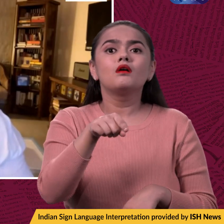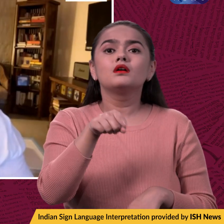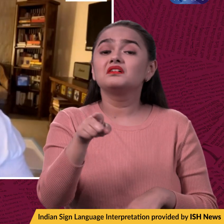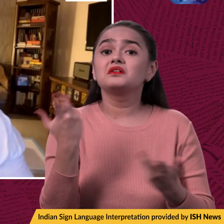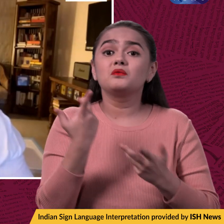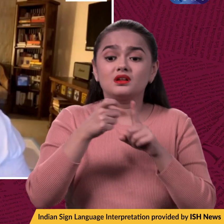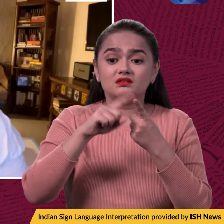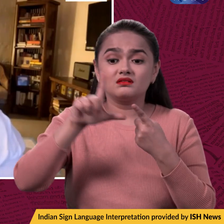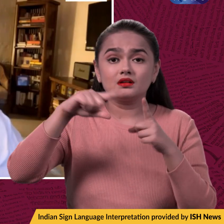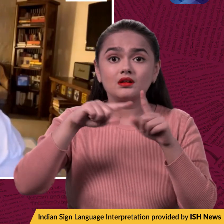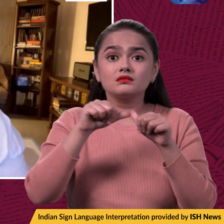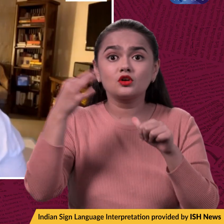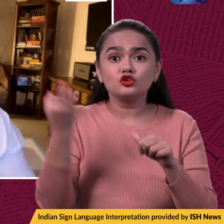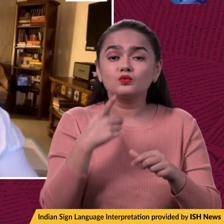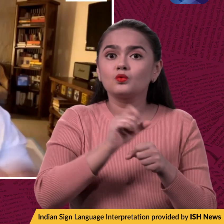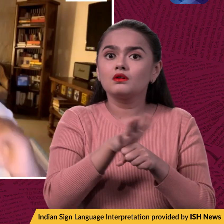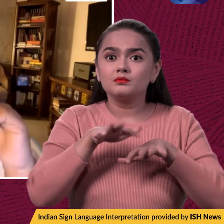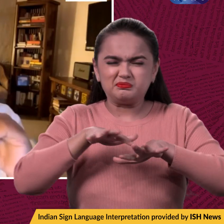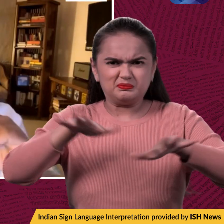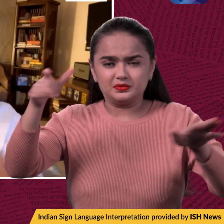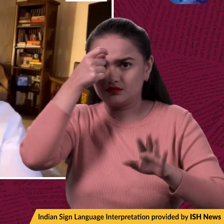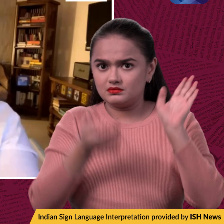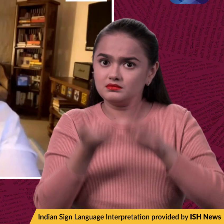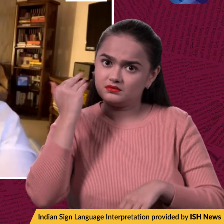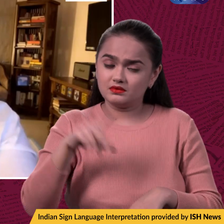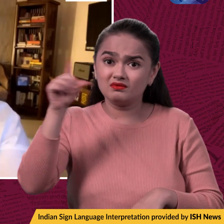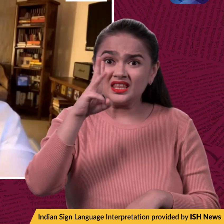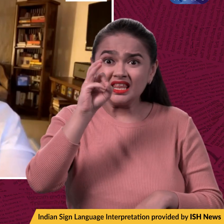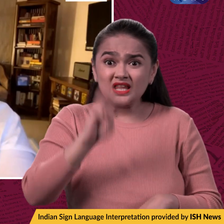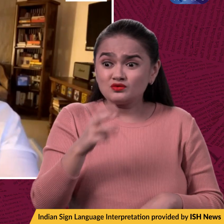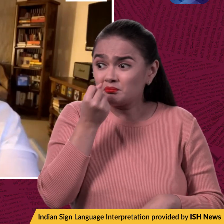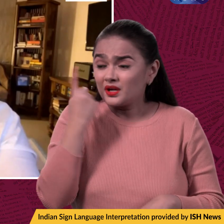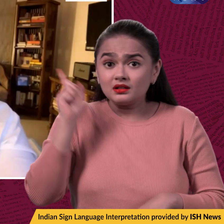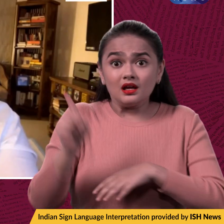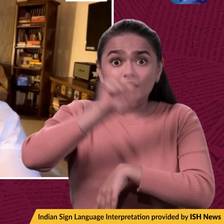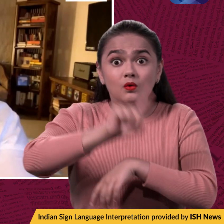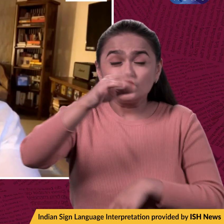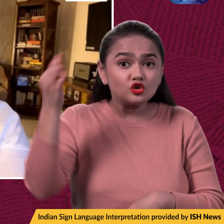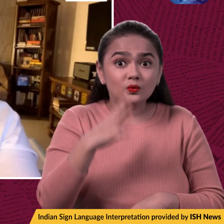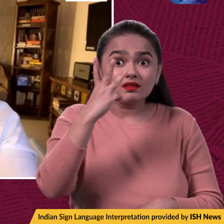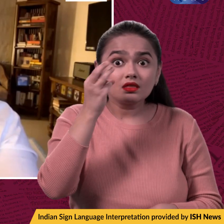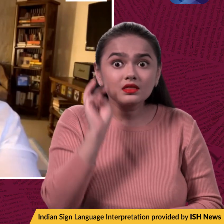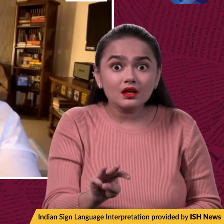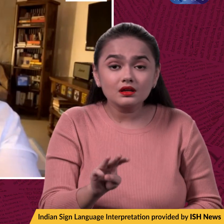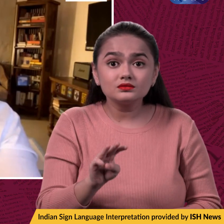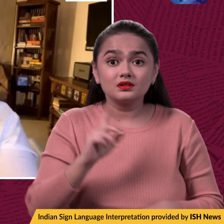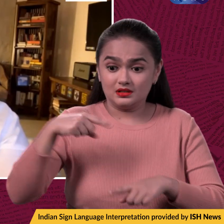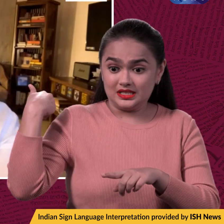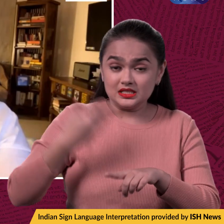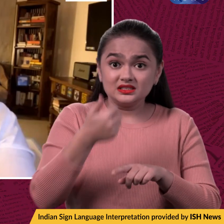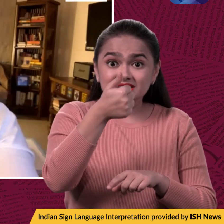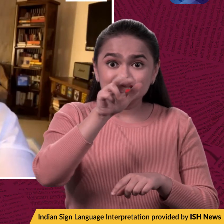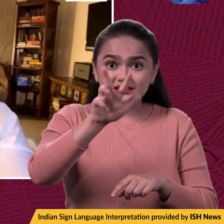mainly due to the Delta variant. Now, 30,000 cases on Monday alone, while the country